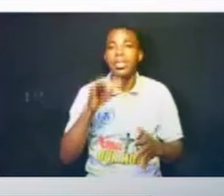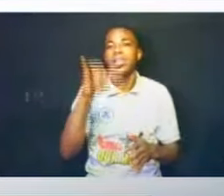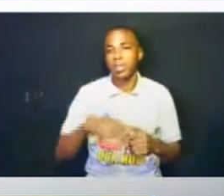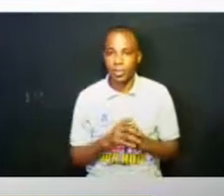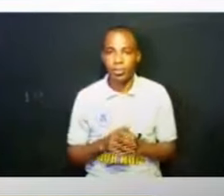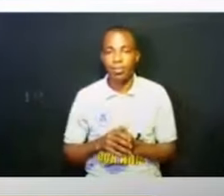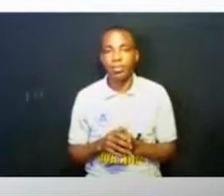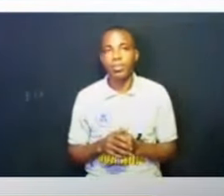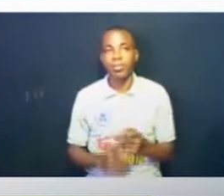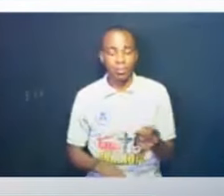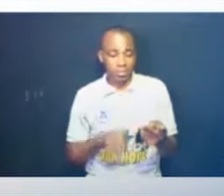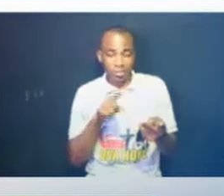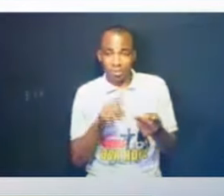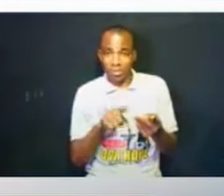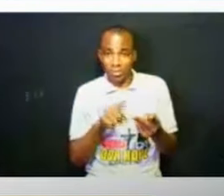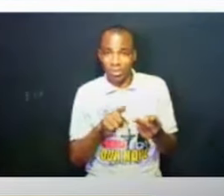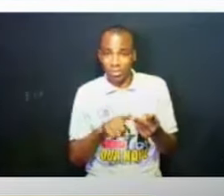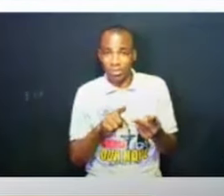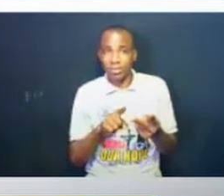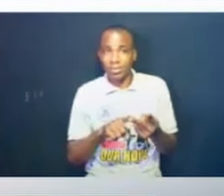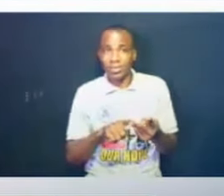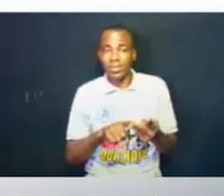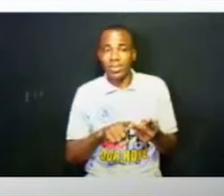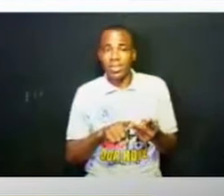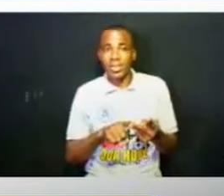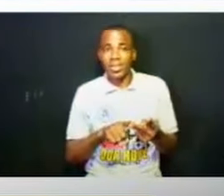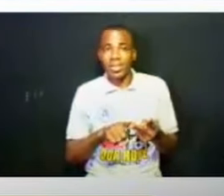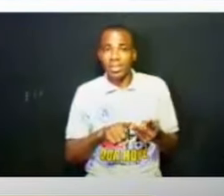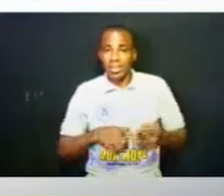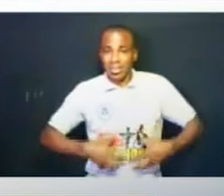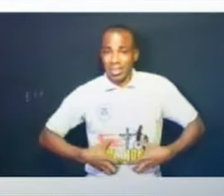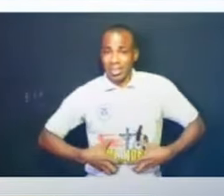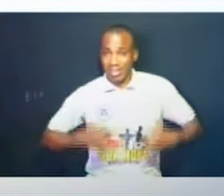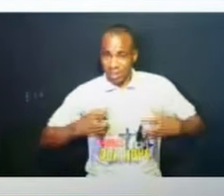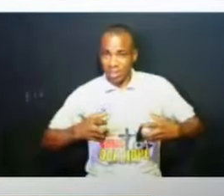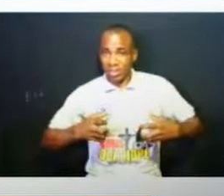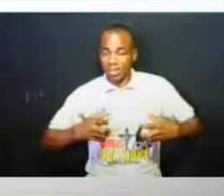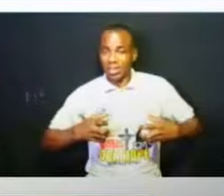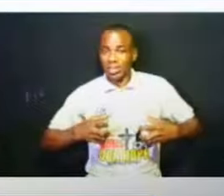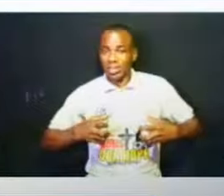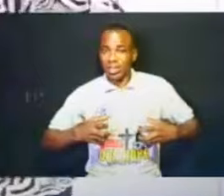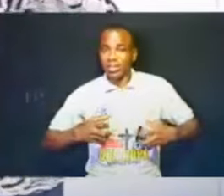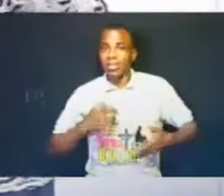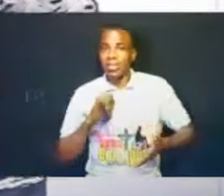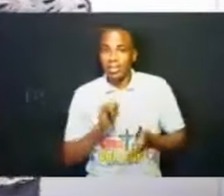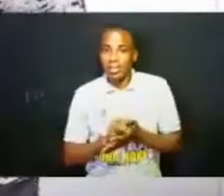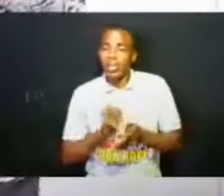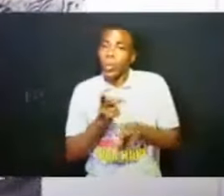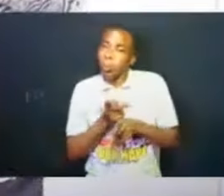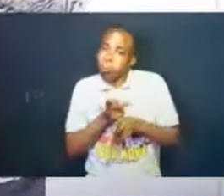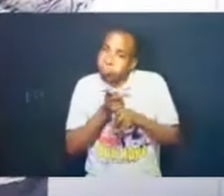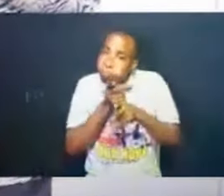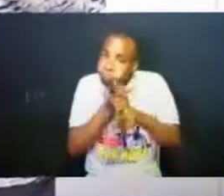And then holding on to the anger. You are bitter. When you wake up in